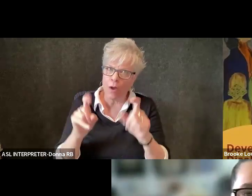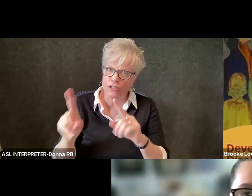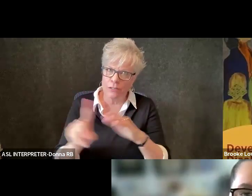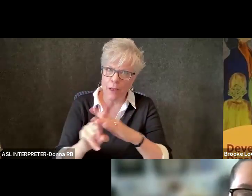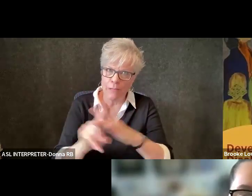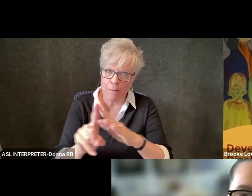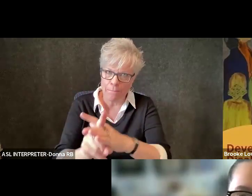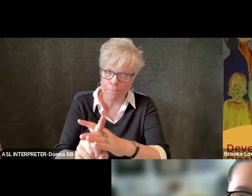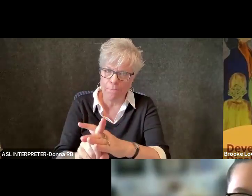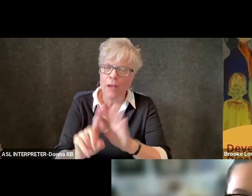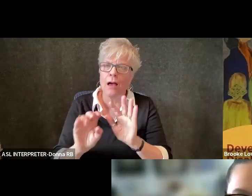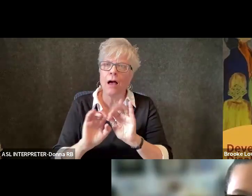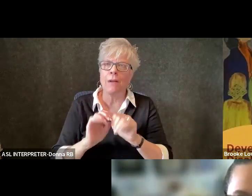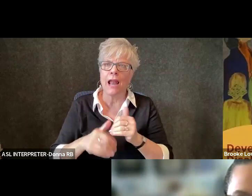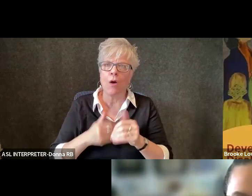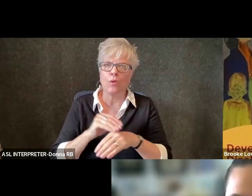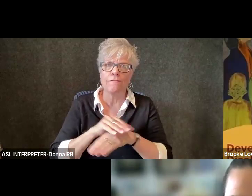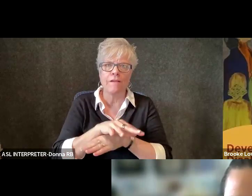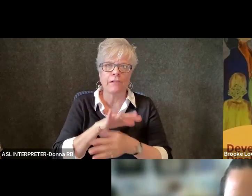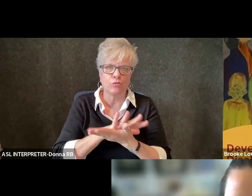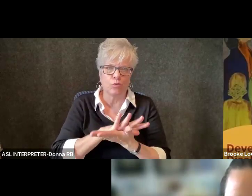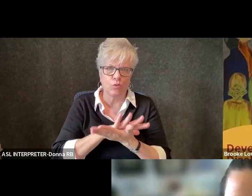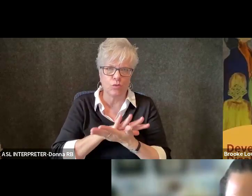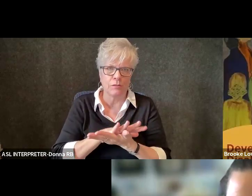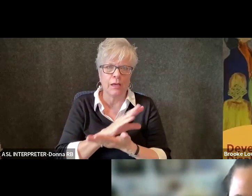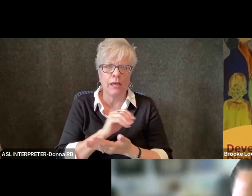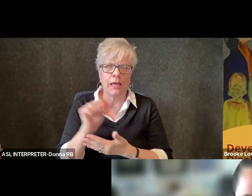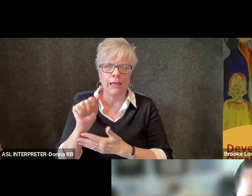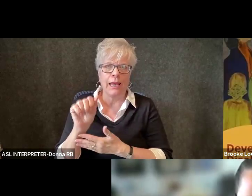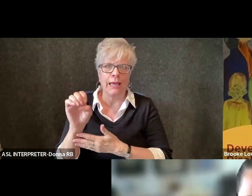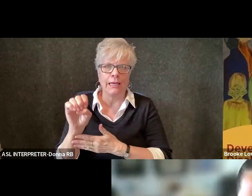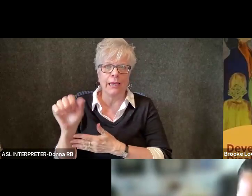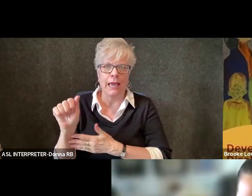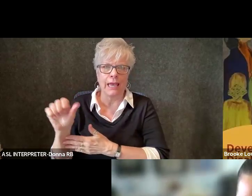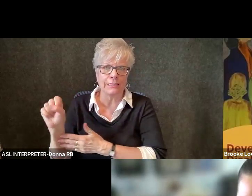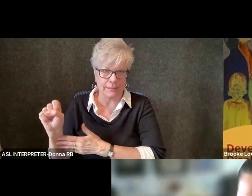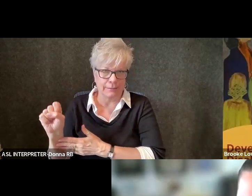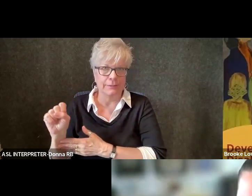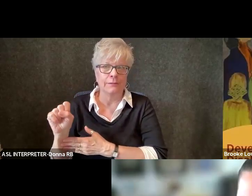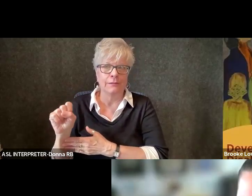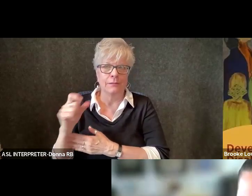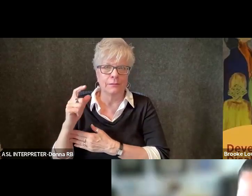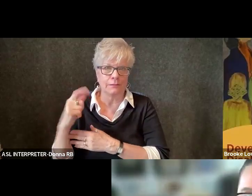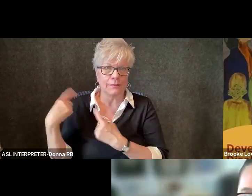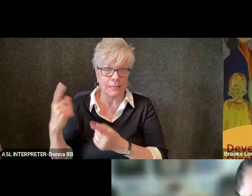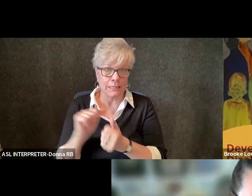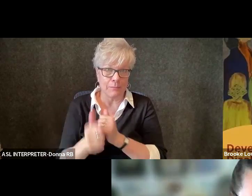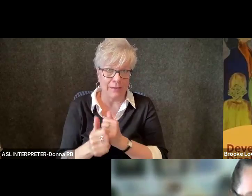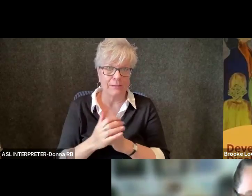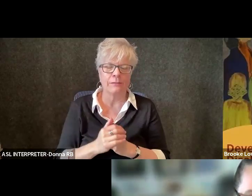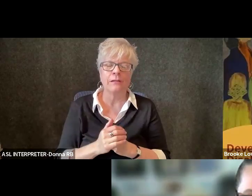about how it's going to affect schools and AEAs since its passing. And some advocates